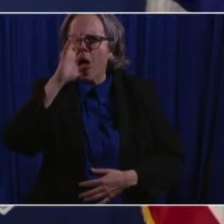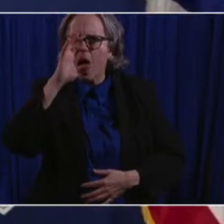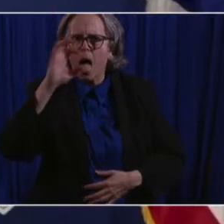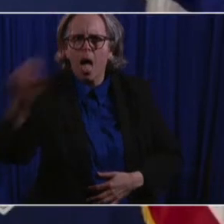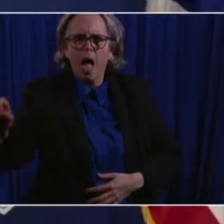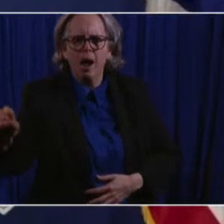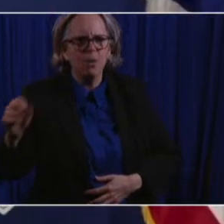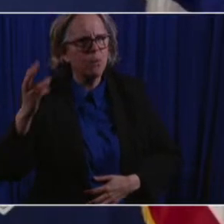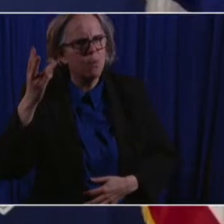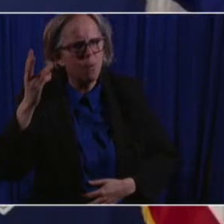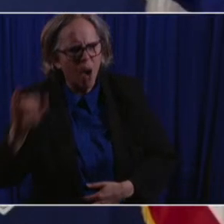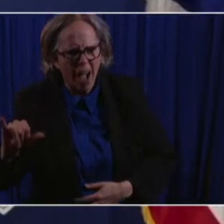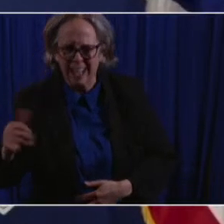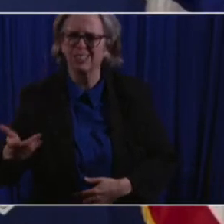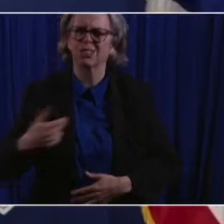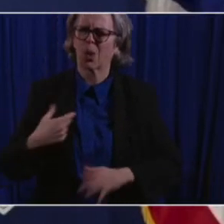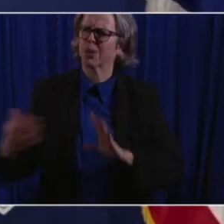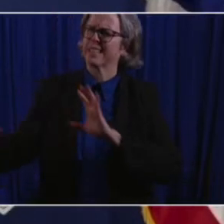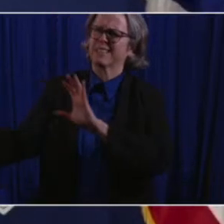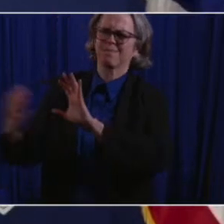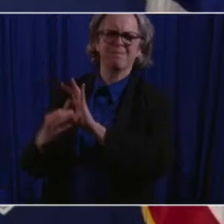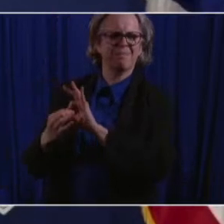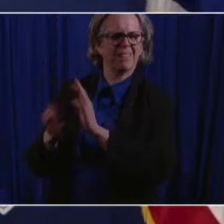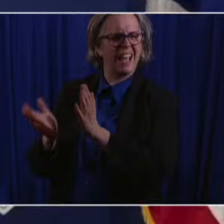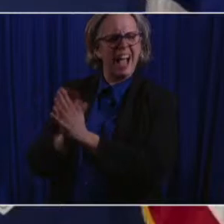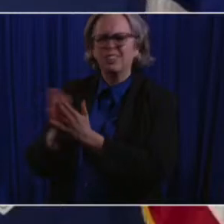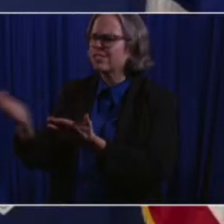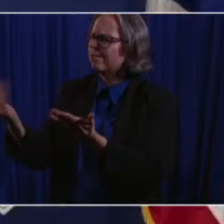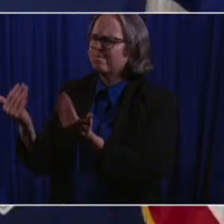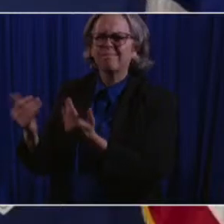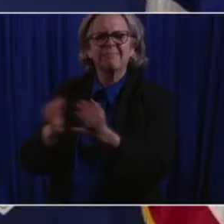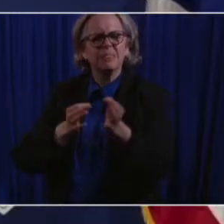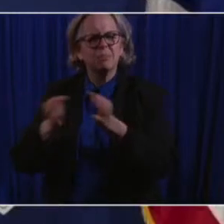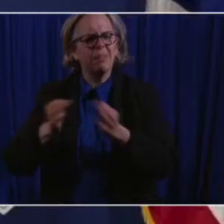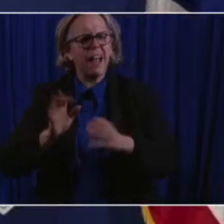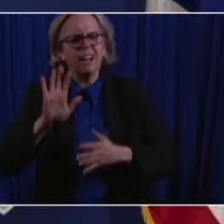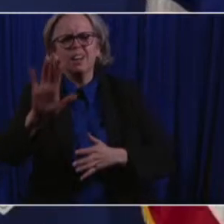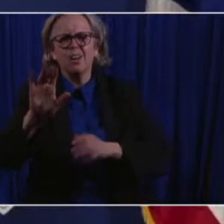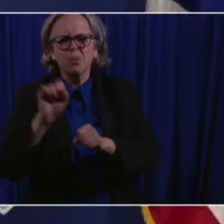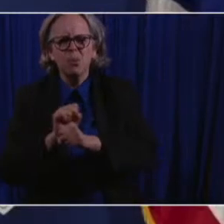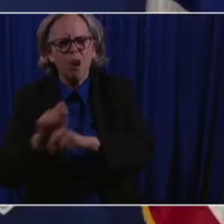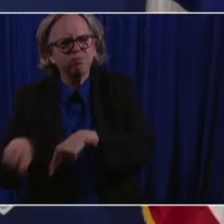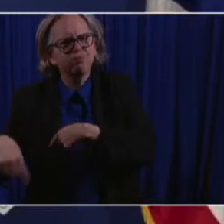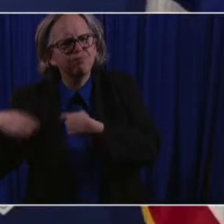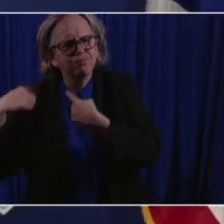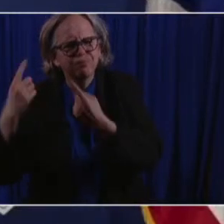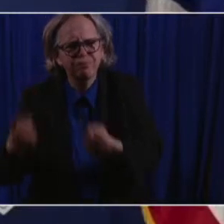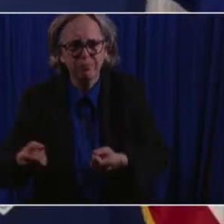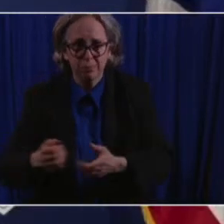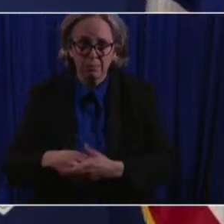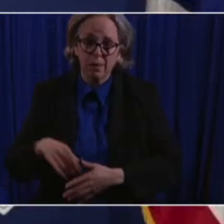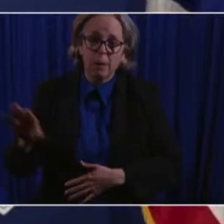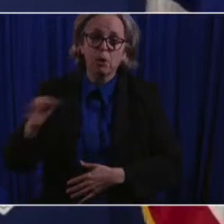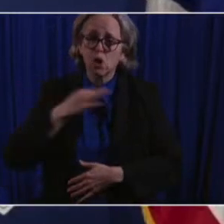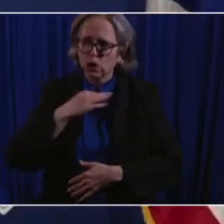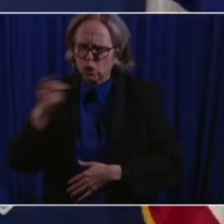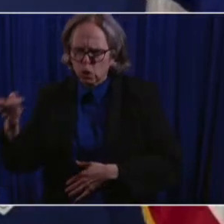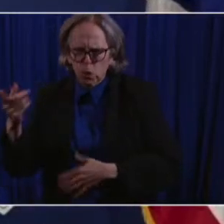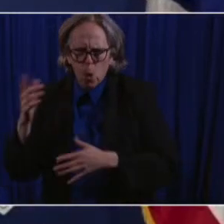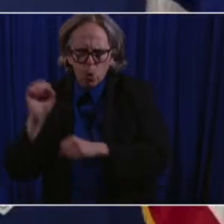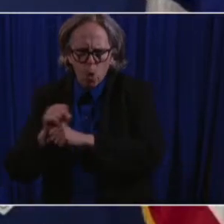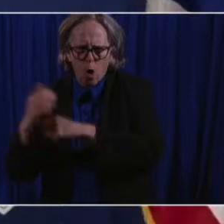little bit about how you're trying to really take the vaccine out to the community